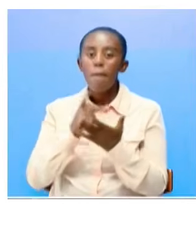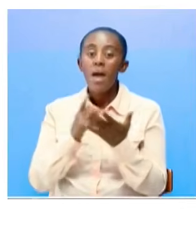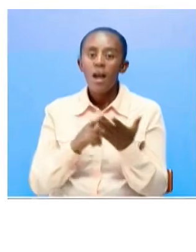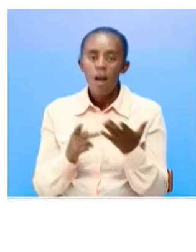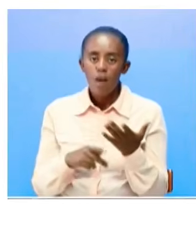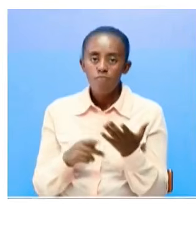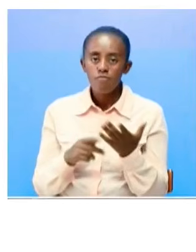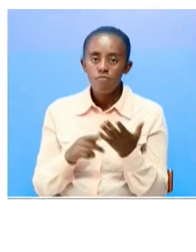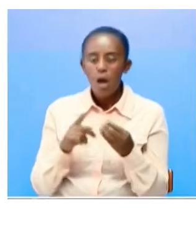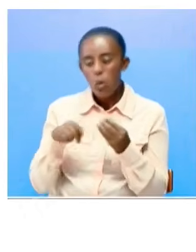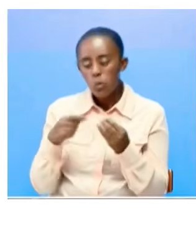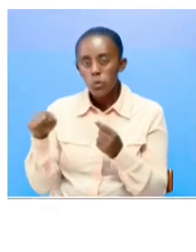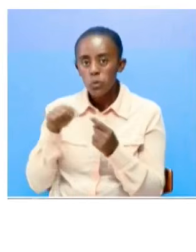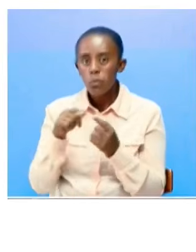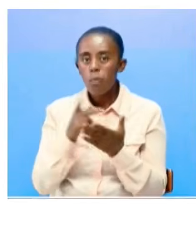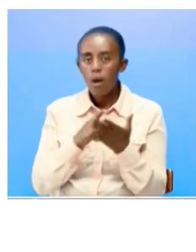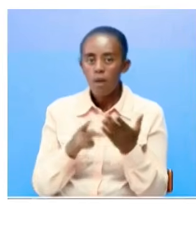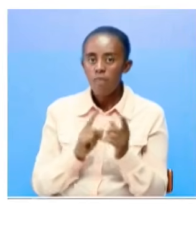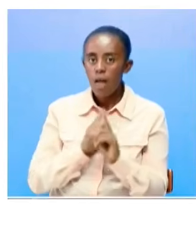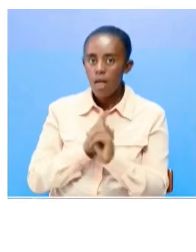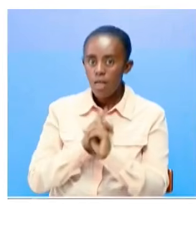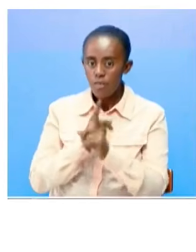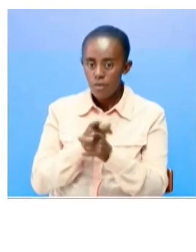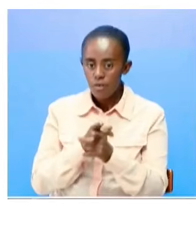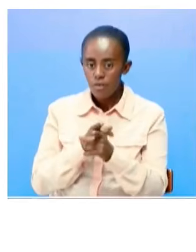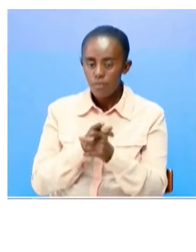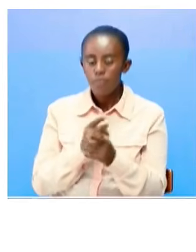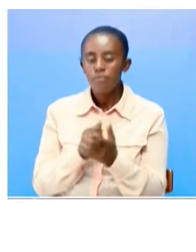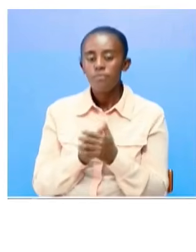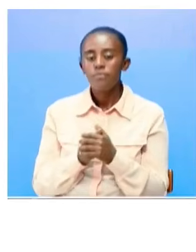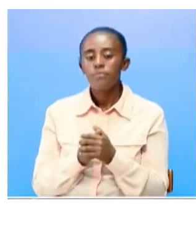paragraph, answer